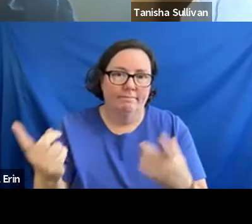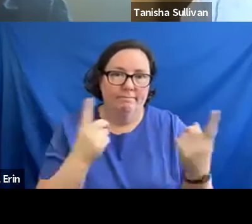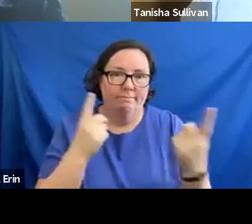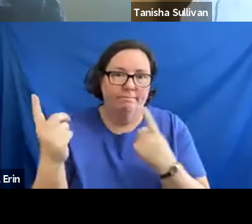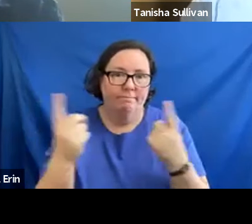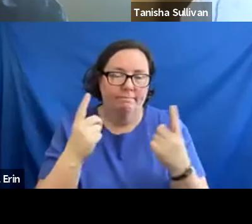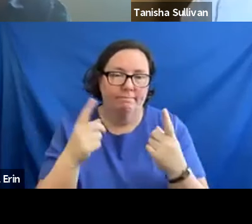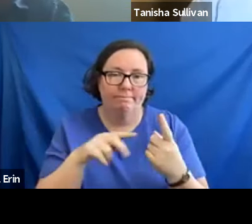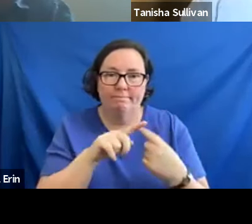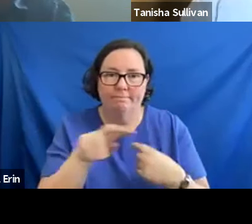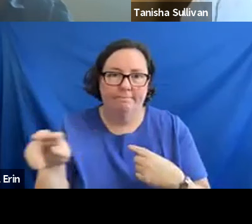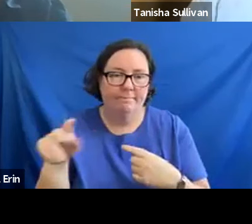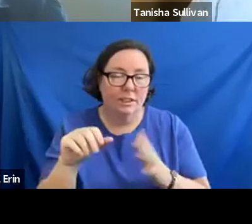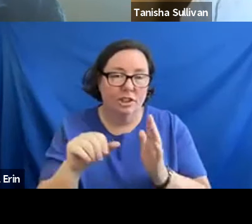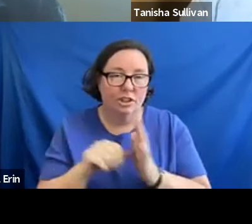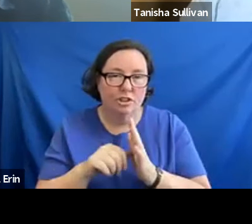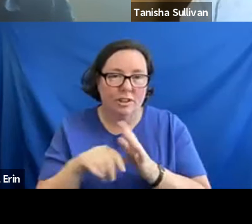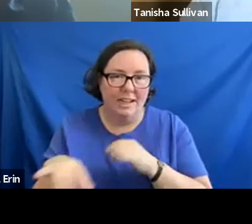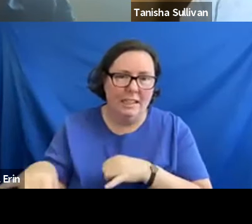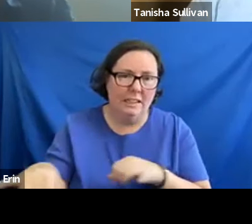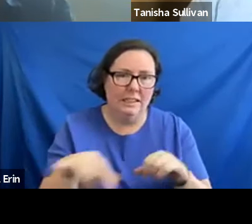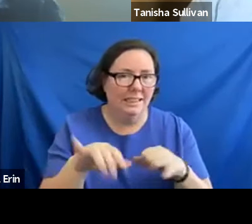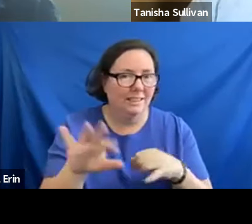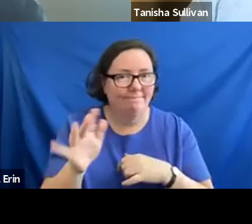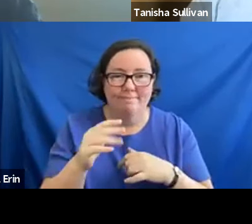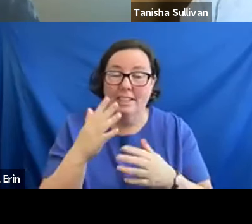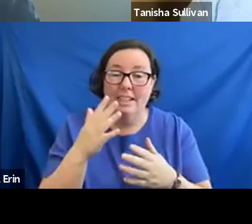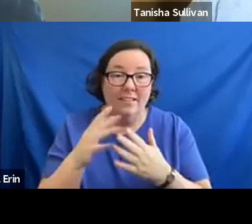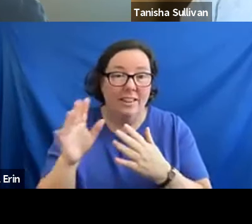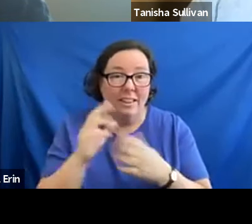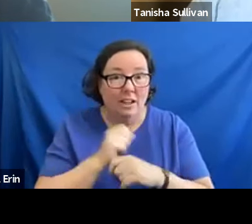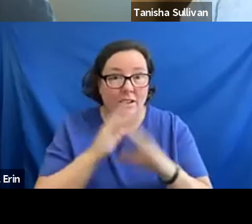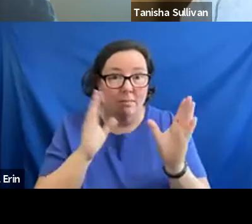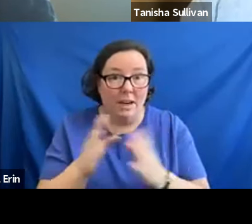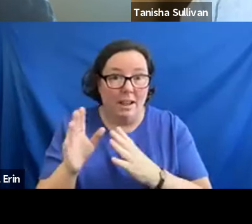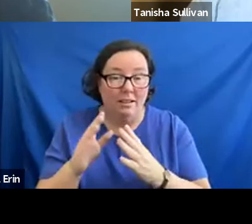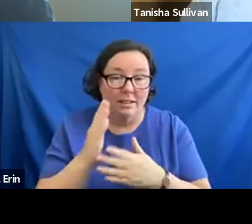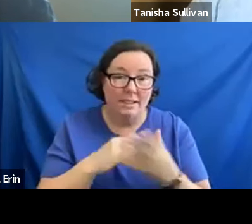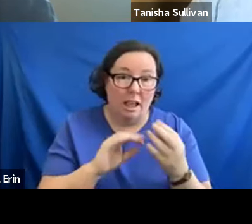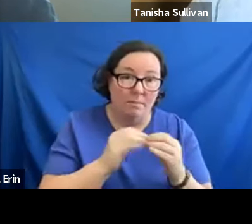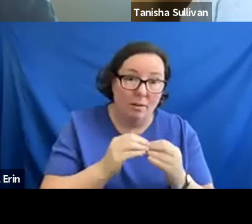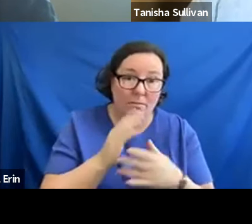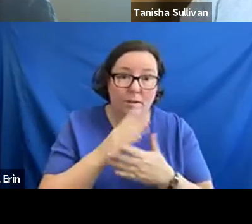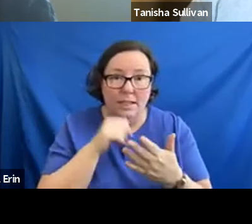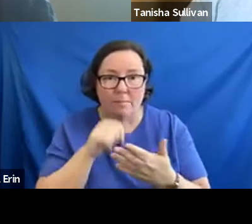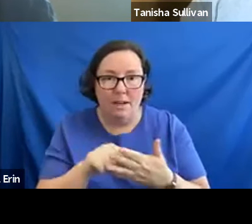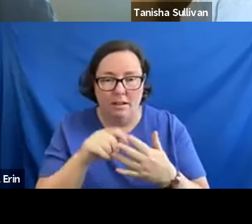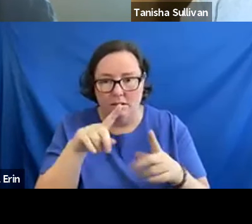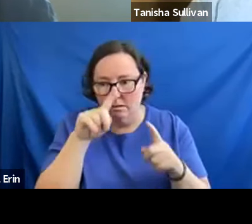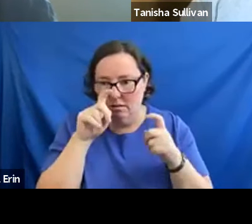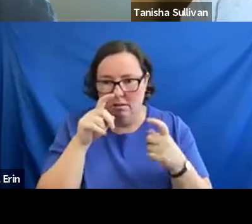whose grading system, even their grading schemes, can be a